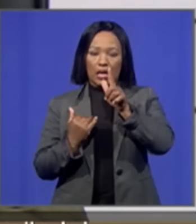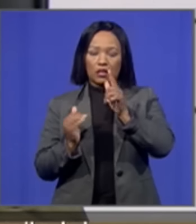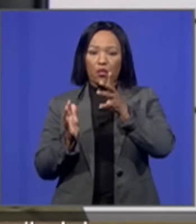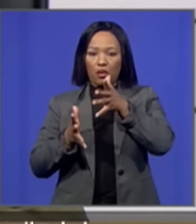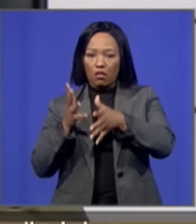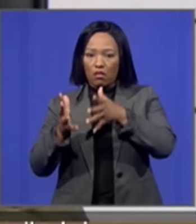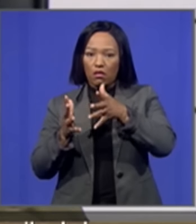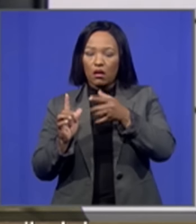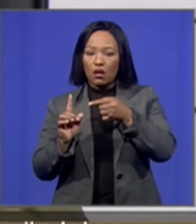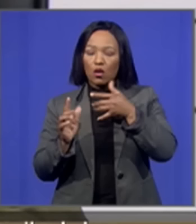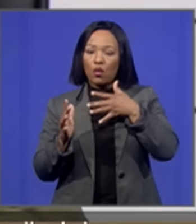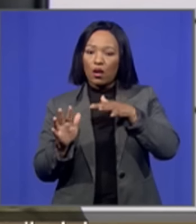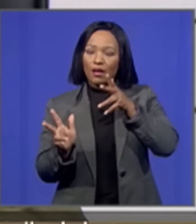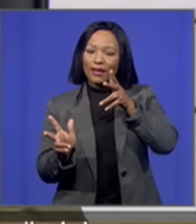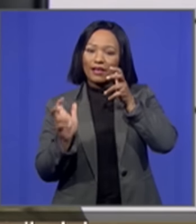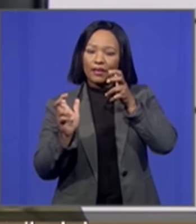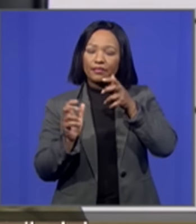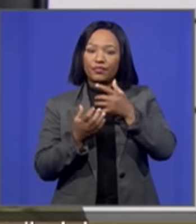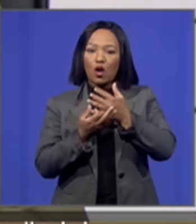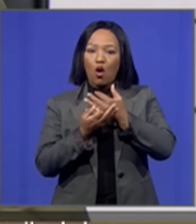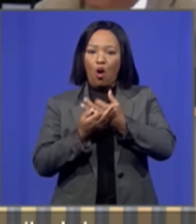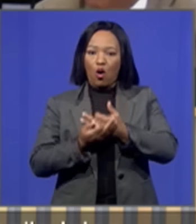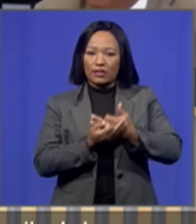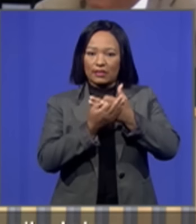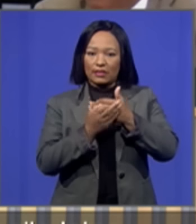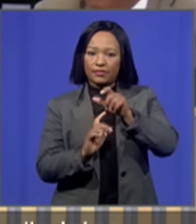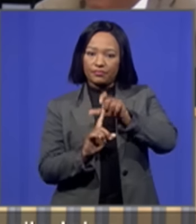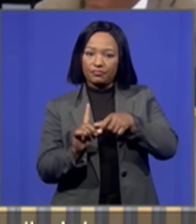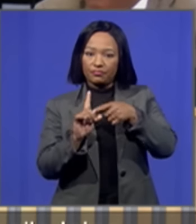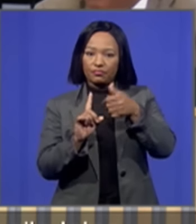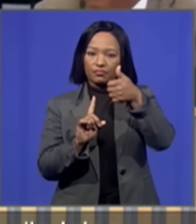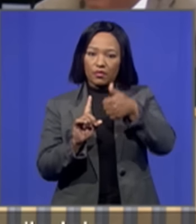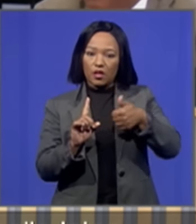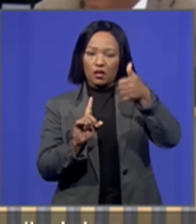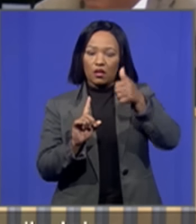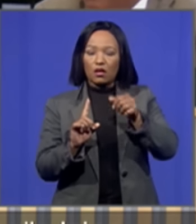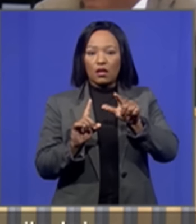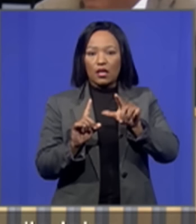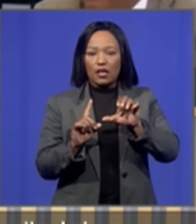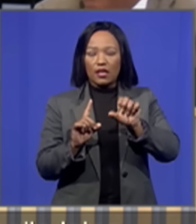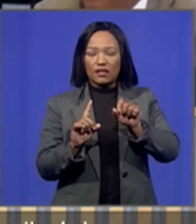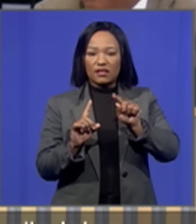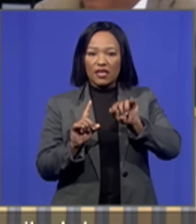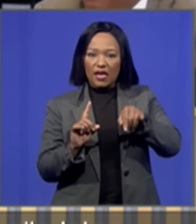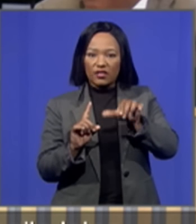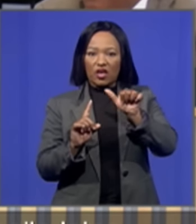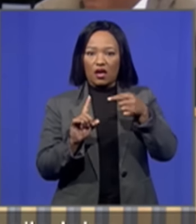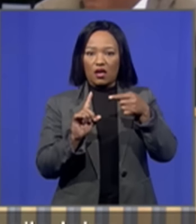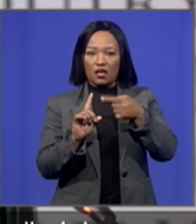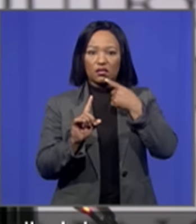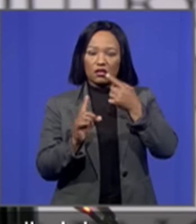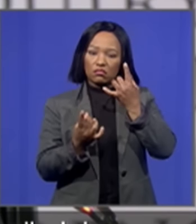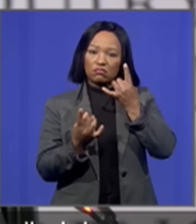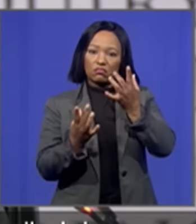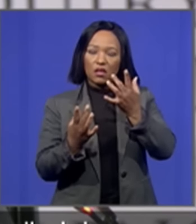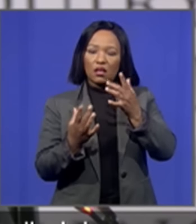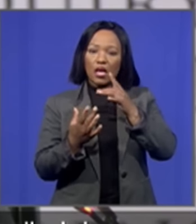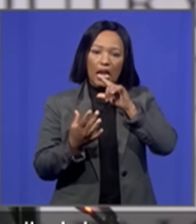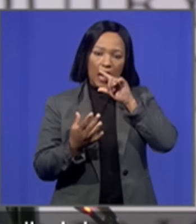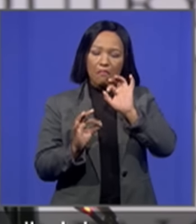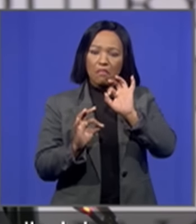solofela go utlwa fa mookamedi yo sekegileng wa di-Hawks Major General Lesetja Senona a boleletse komishene gore o tlhatswegile leina.